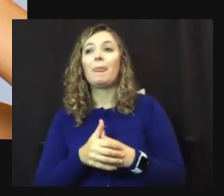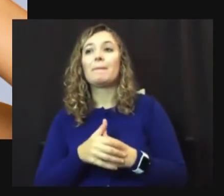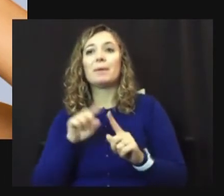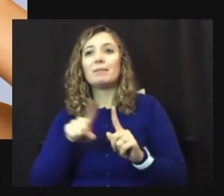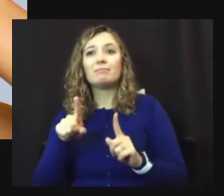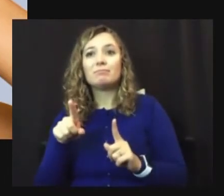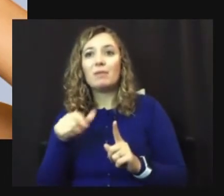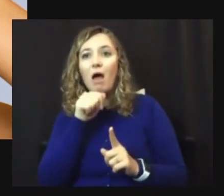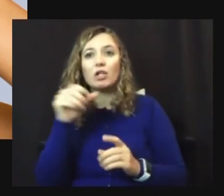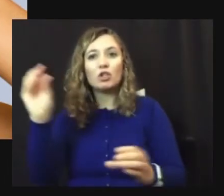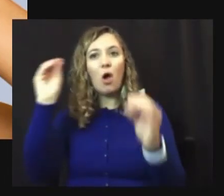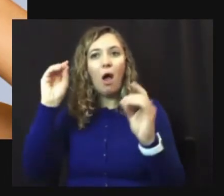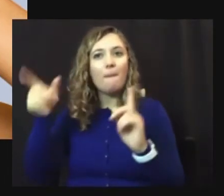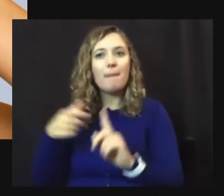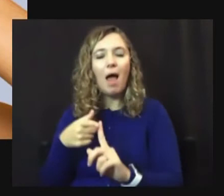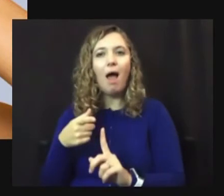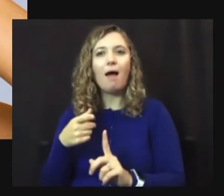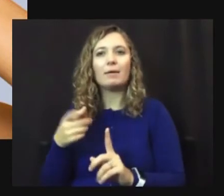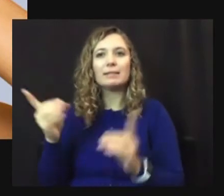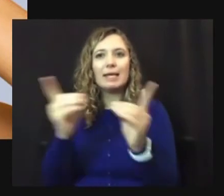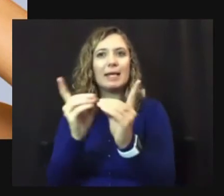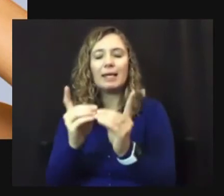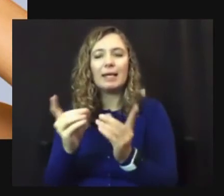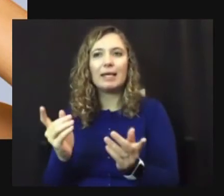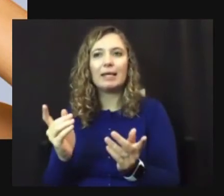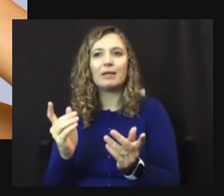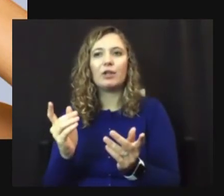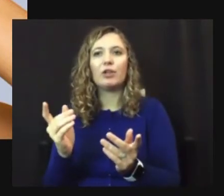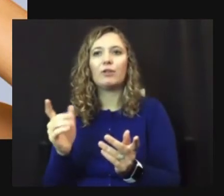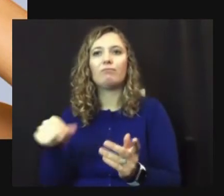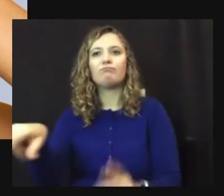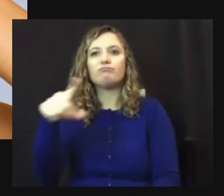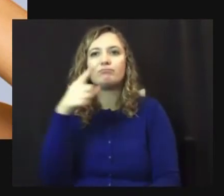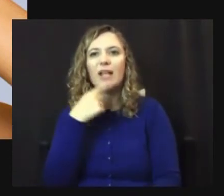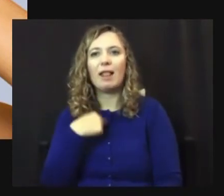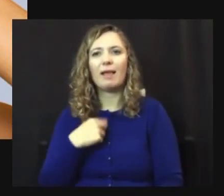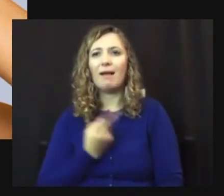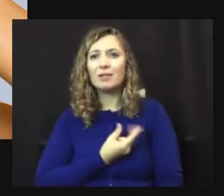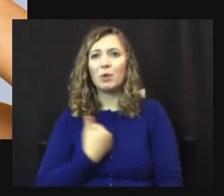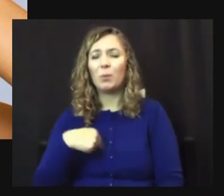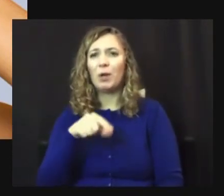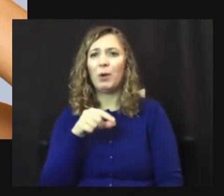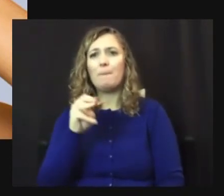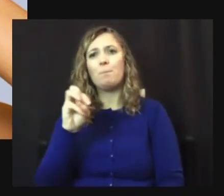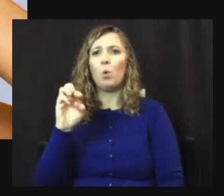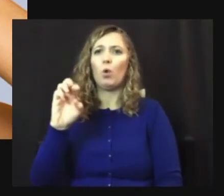about anything. You're telling us that we're a moral failure if we don't do everything the way you do.